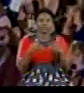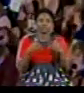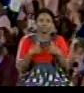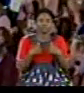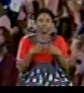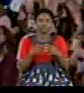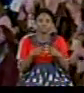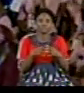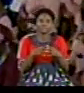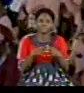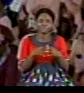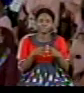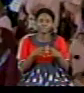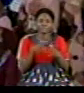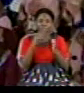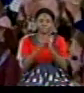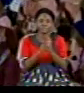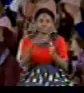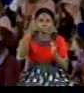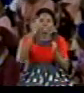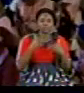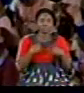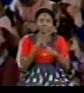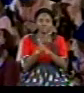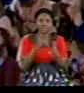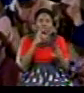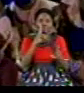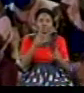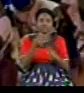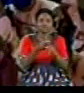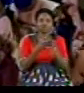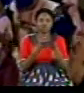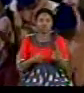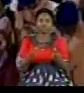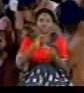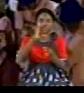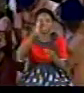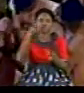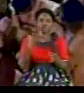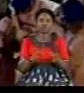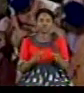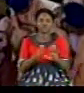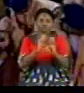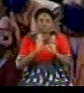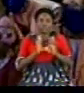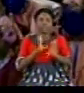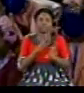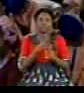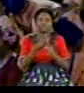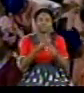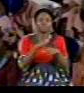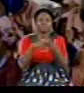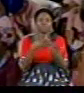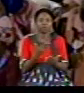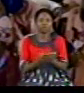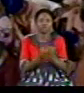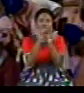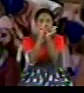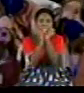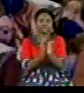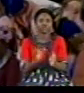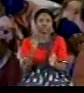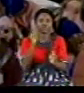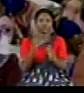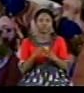God has delivered her from the spirit of fear and from all bondages. She